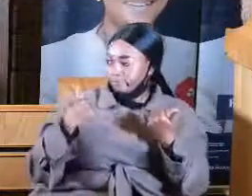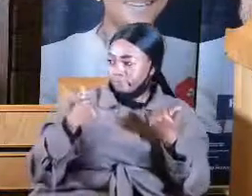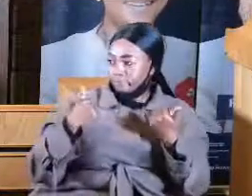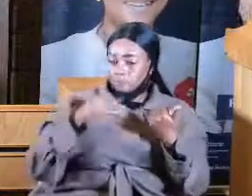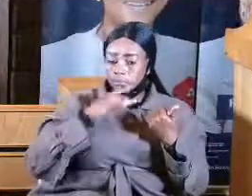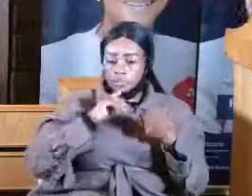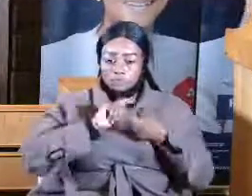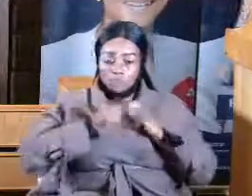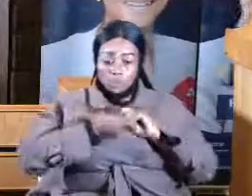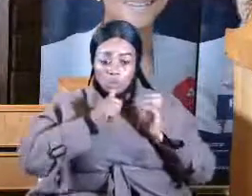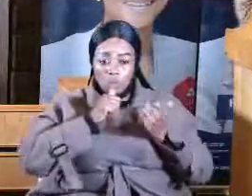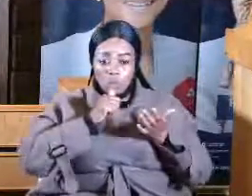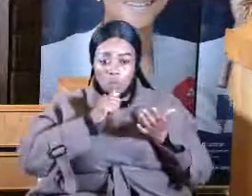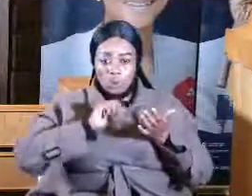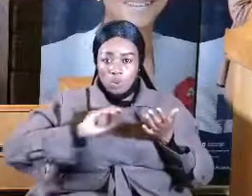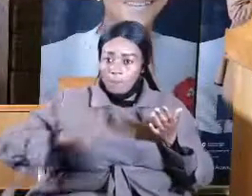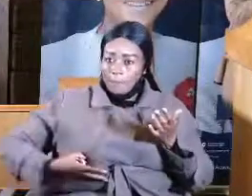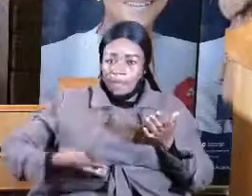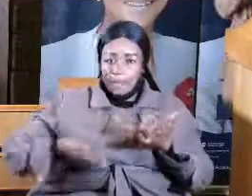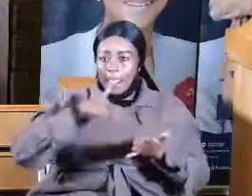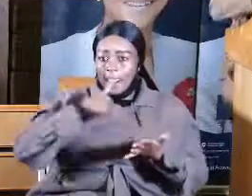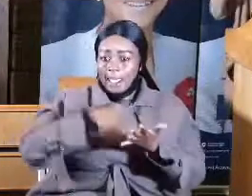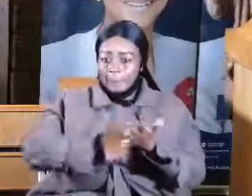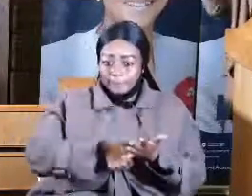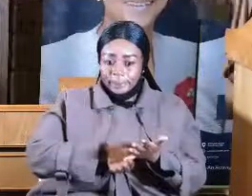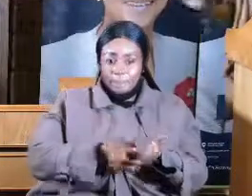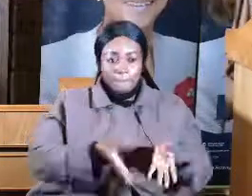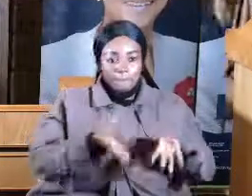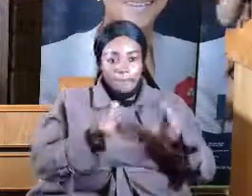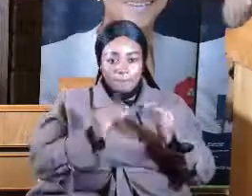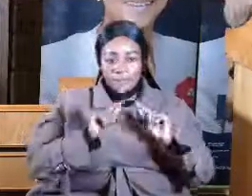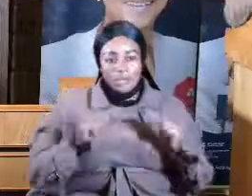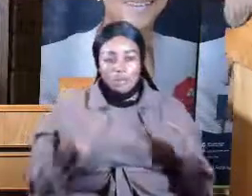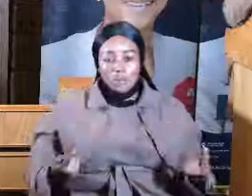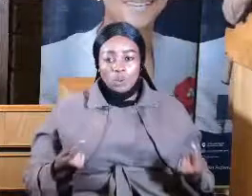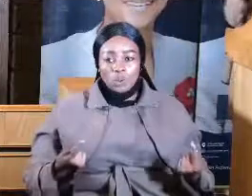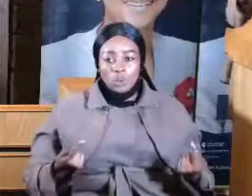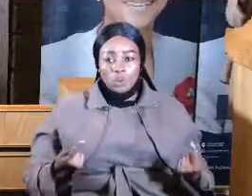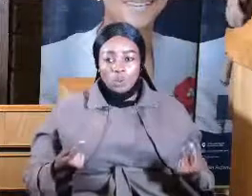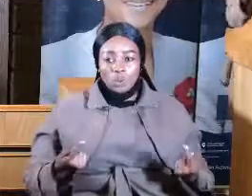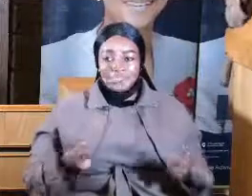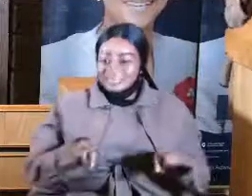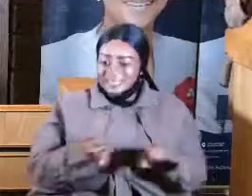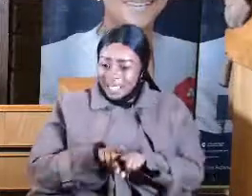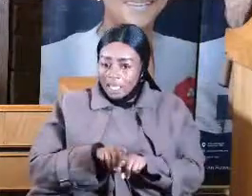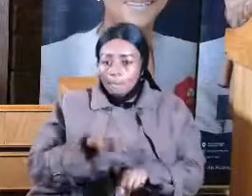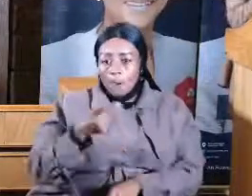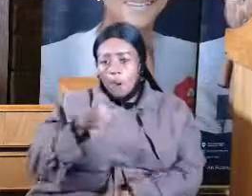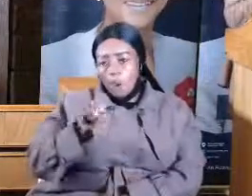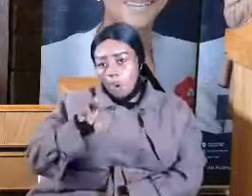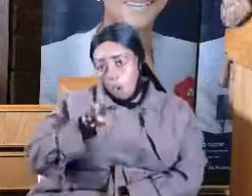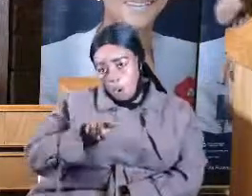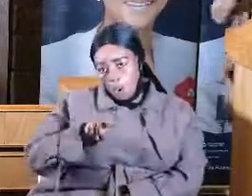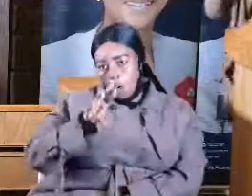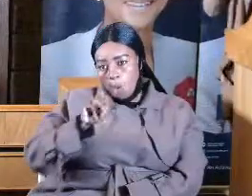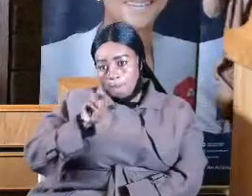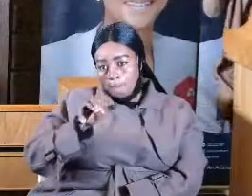trans woman will not get her letter and also not get her hormones. And this